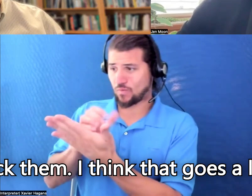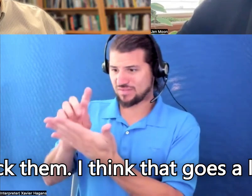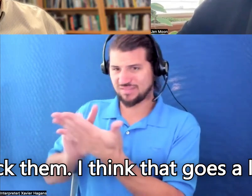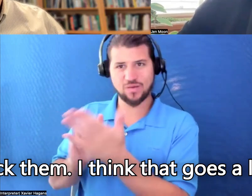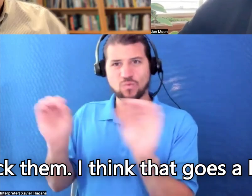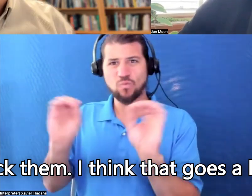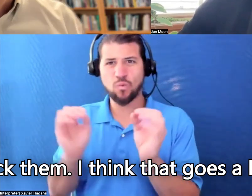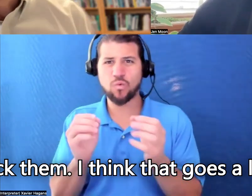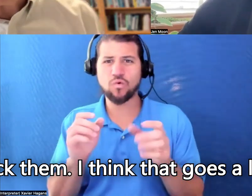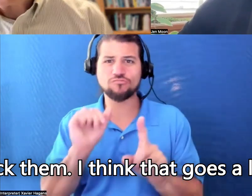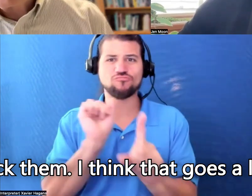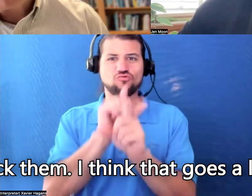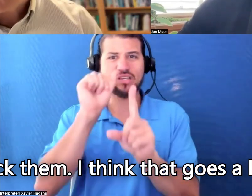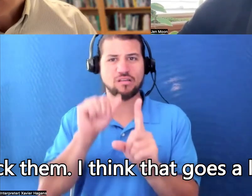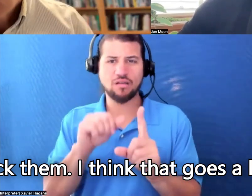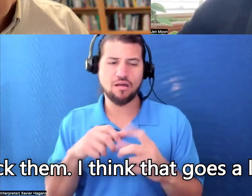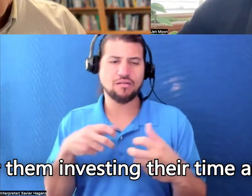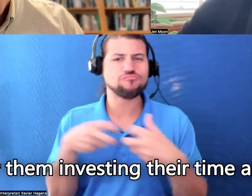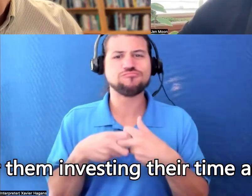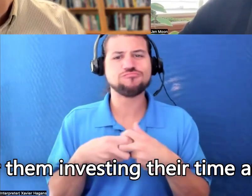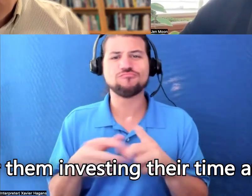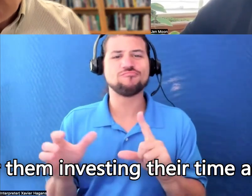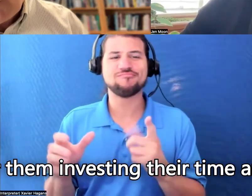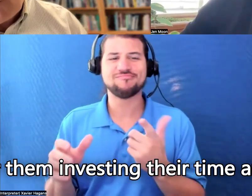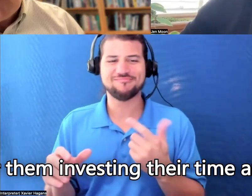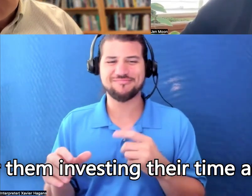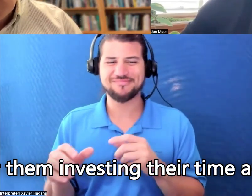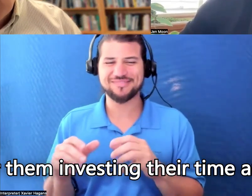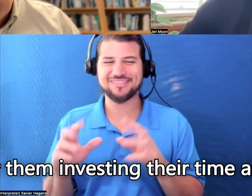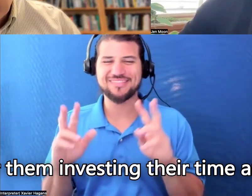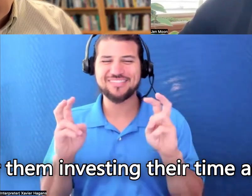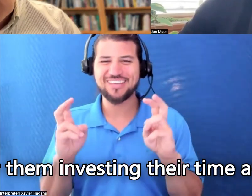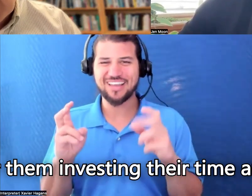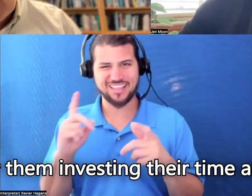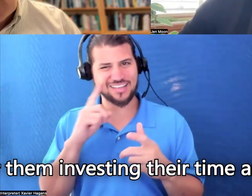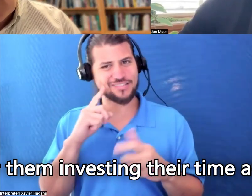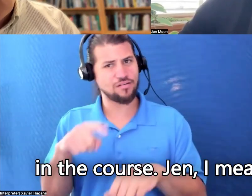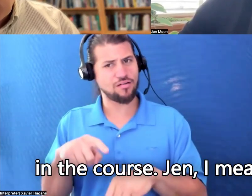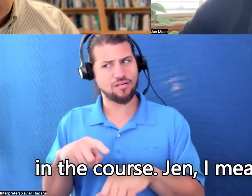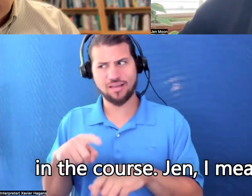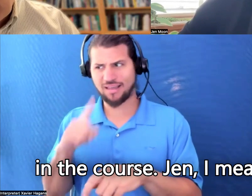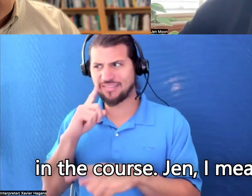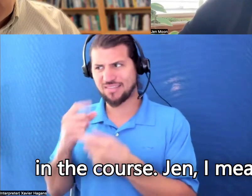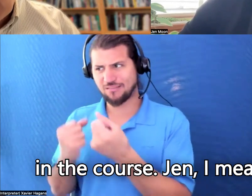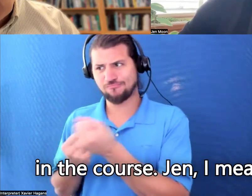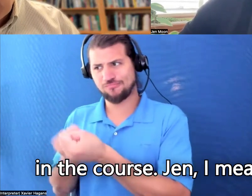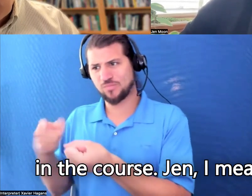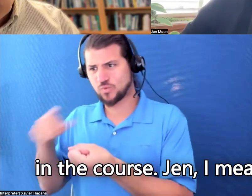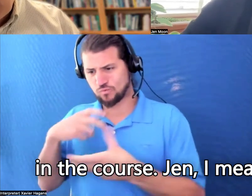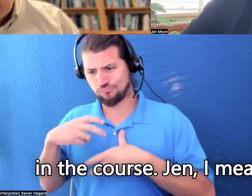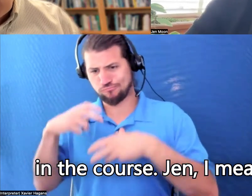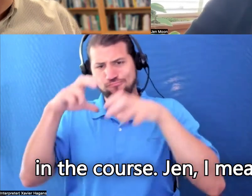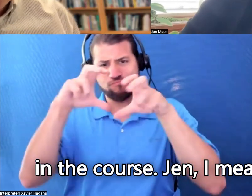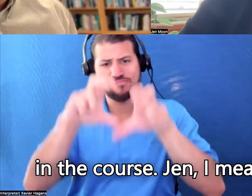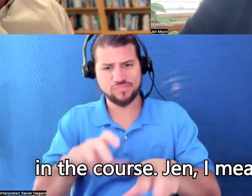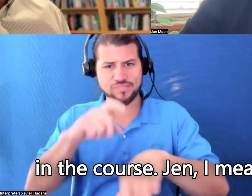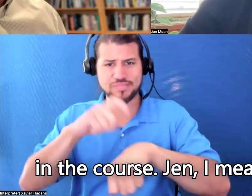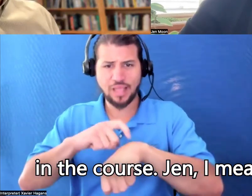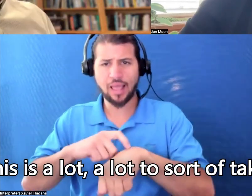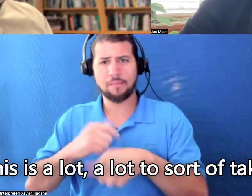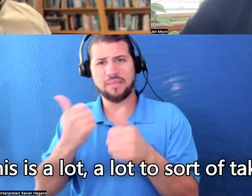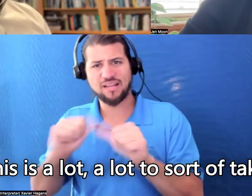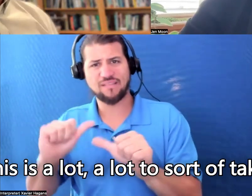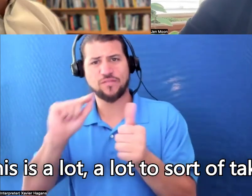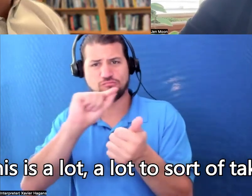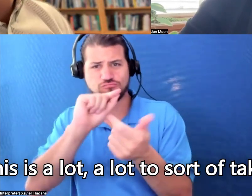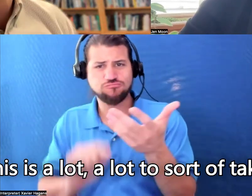them or trick them. Right. I think that goes a long way for them investing their time and effort in the course. Jen, I